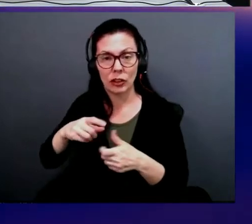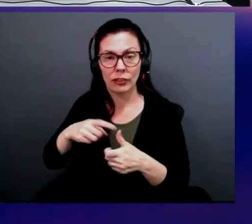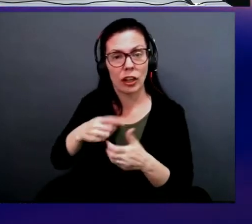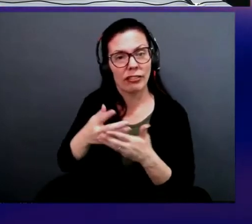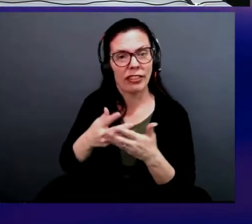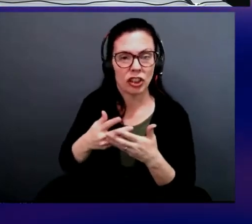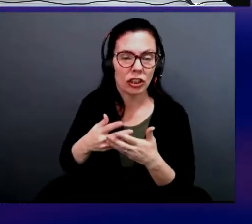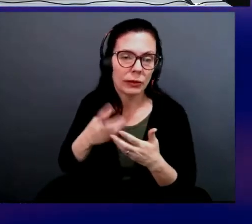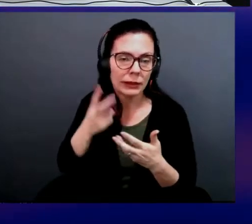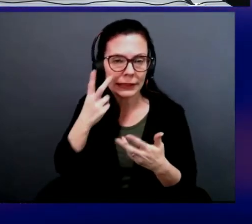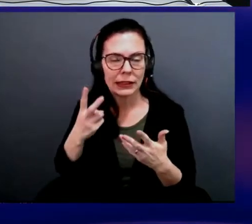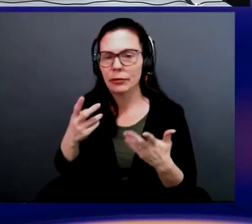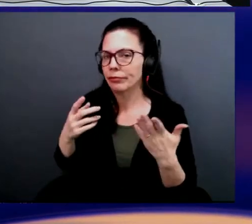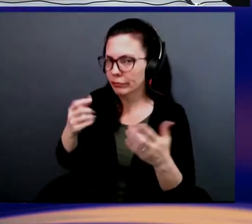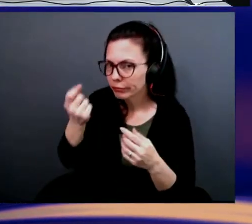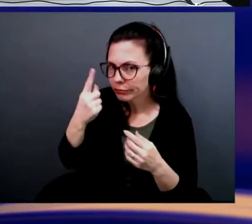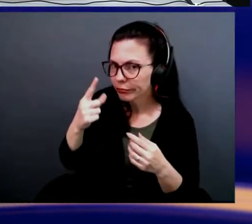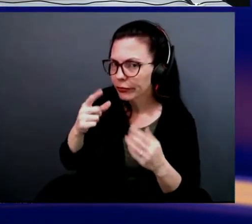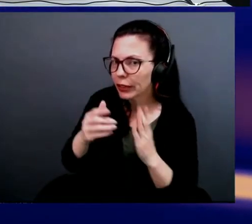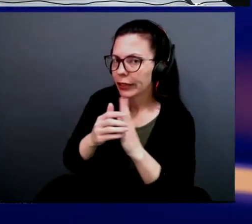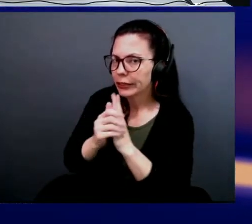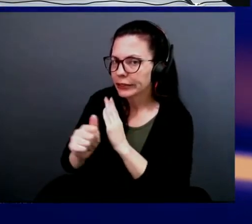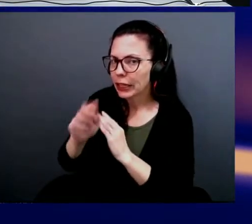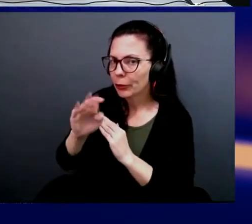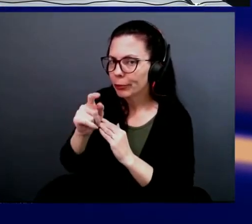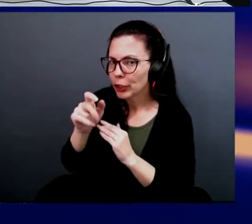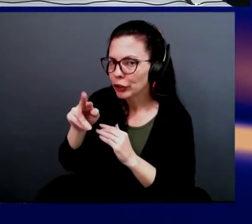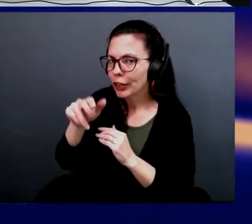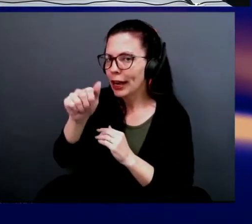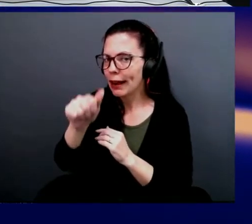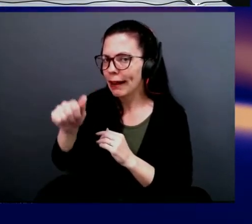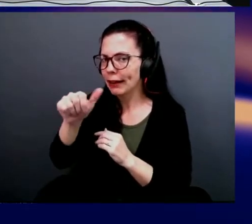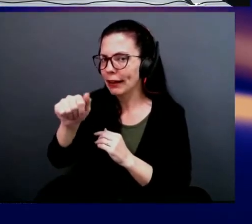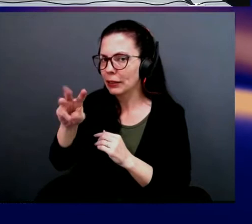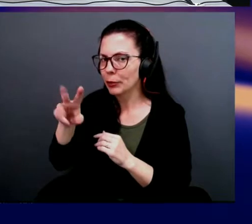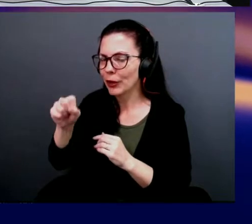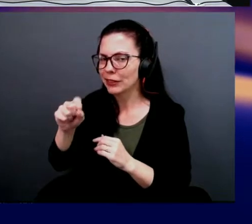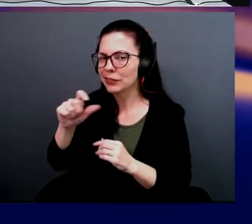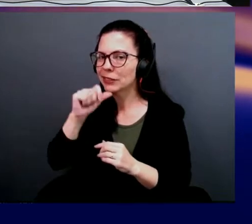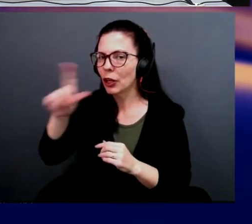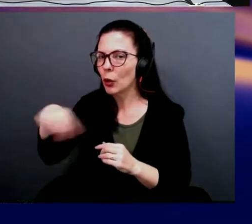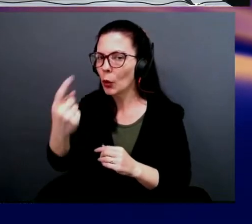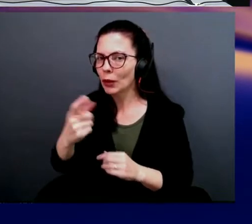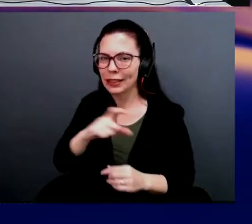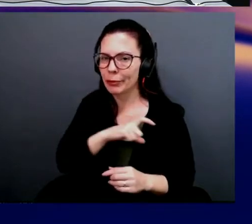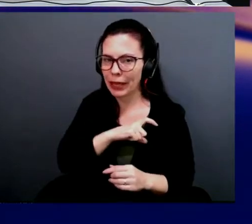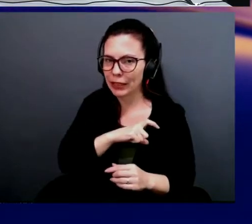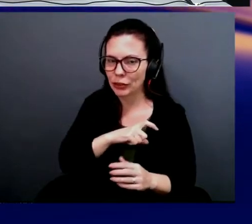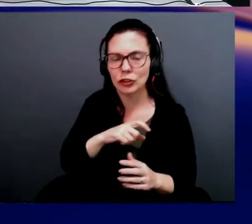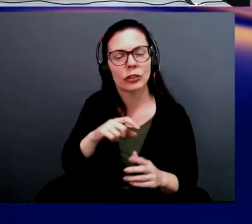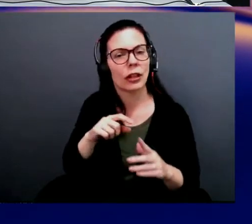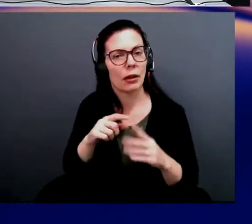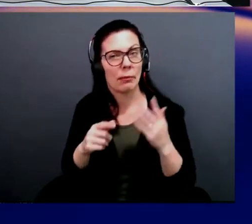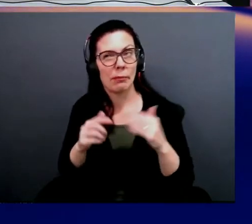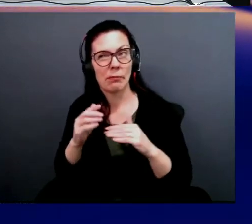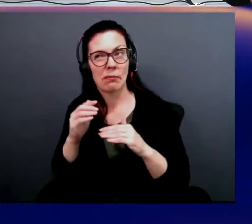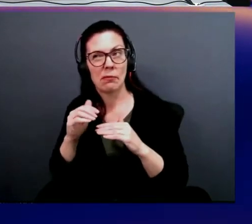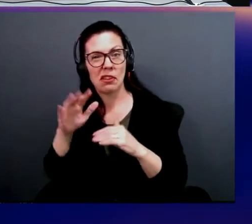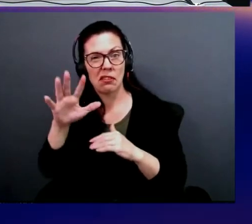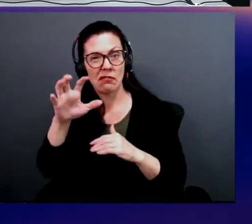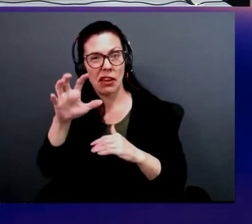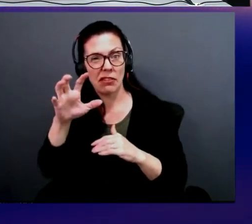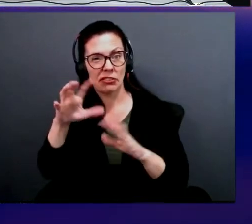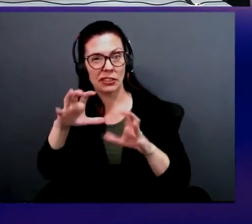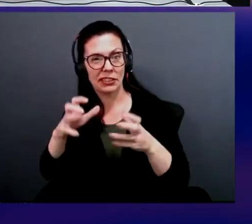at skillbuilder.aws, you'll find much more than just the badges. Here, you'll find up to, maybe over 500 courses. Over 500, yeah.